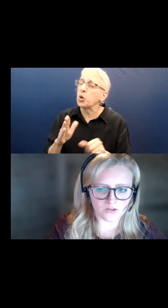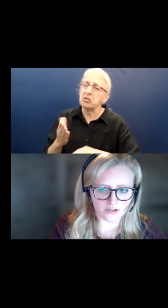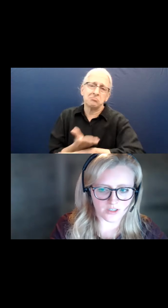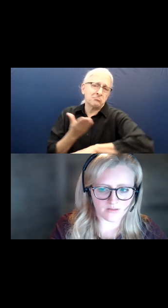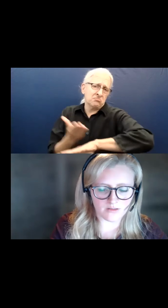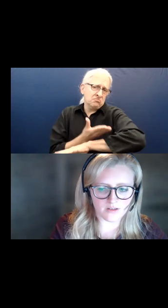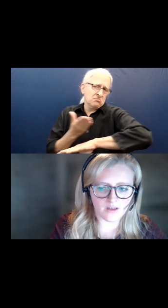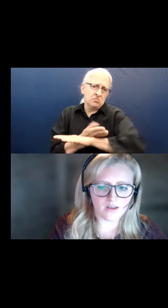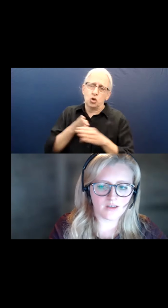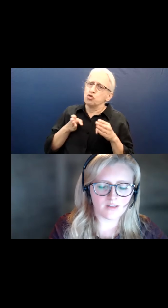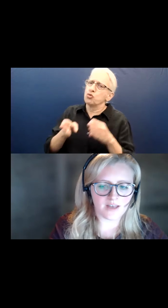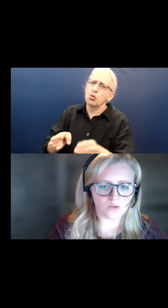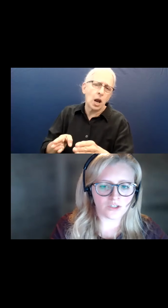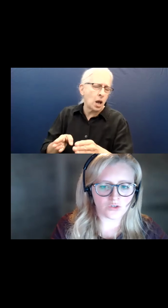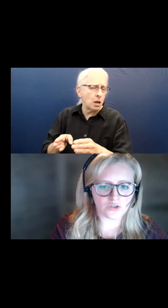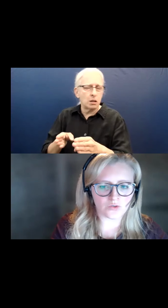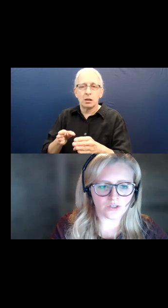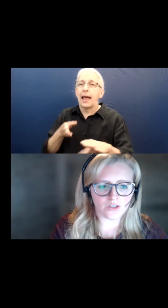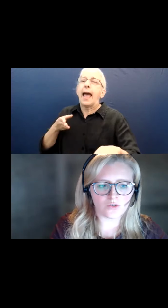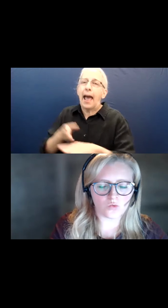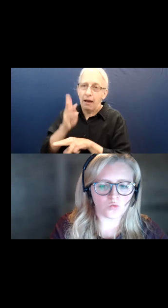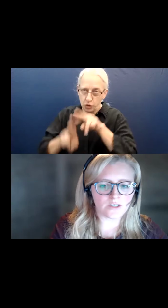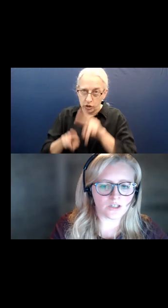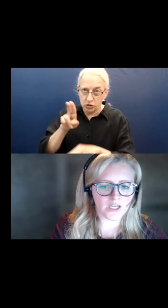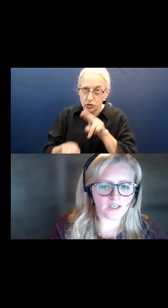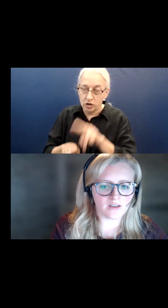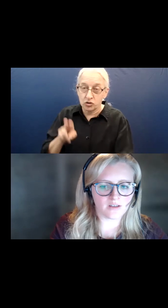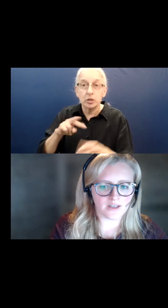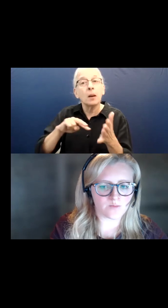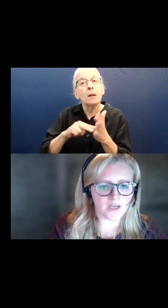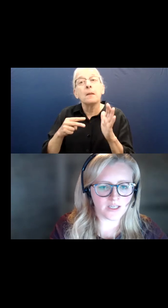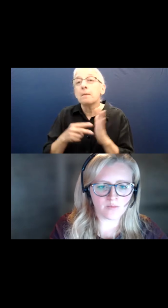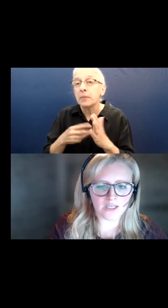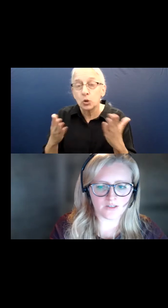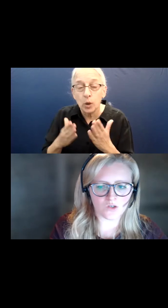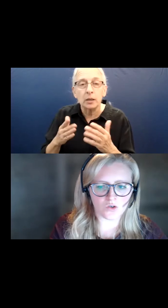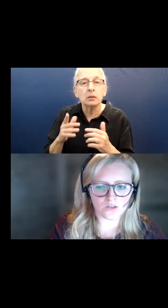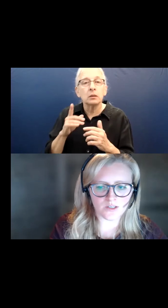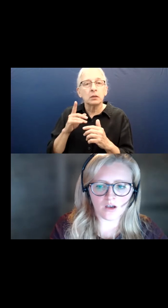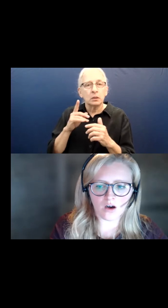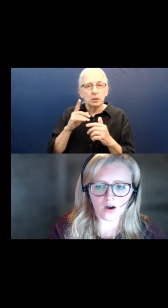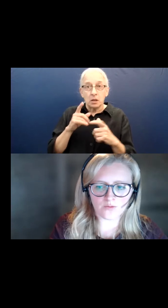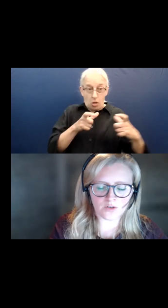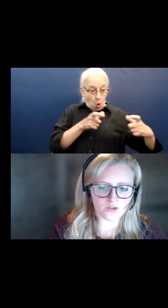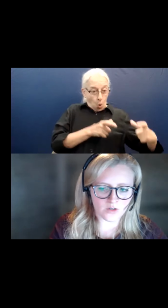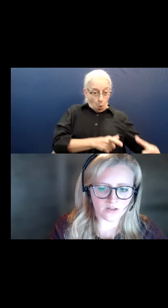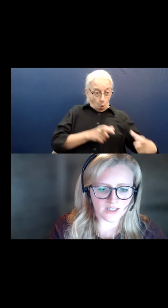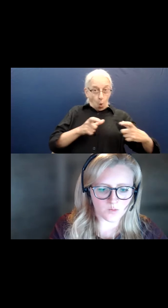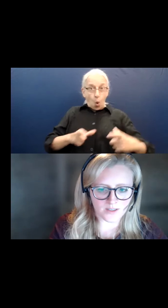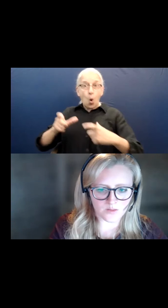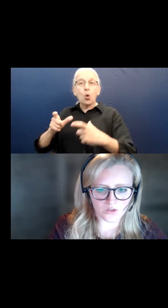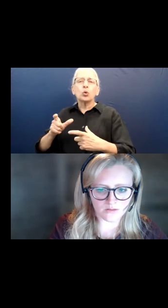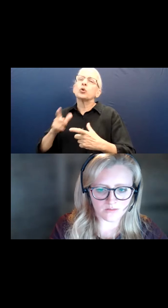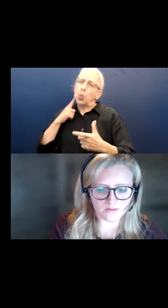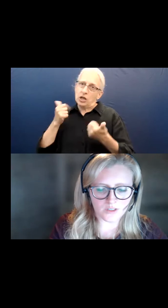after construction. That will include relocating as many maintenance holes off of the trail